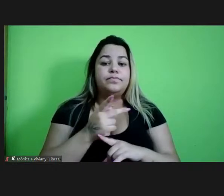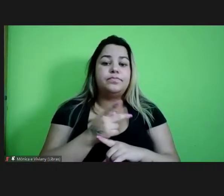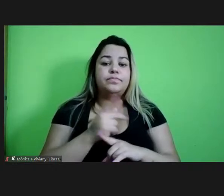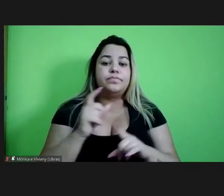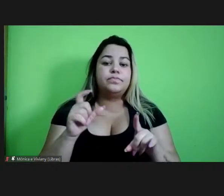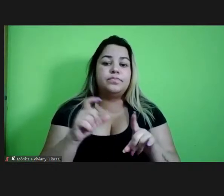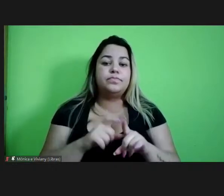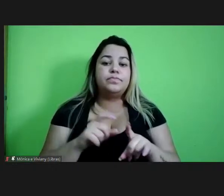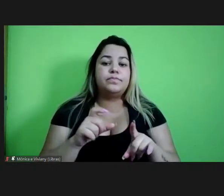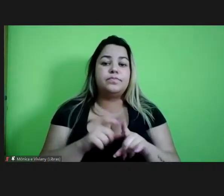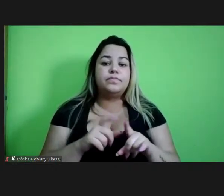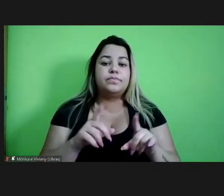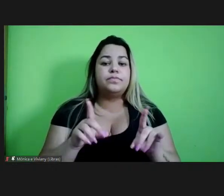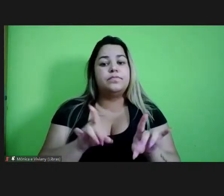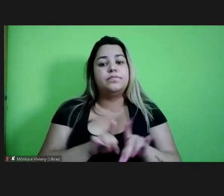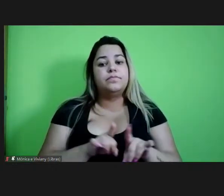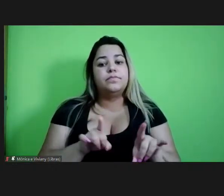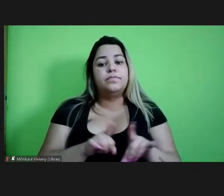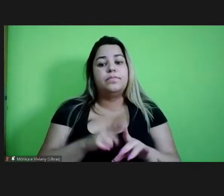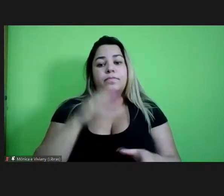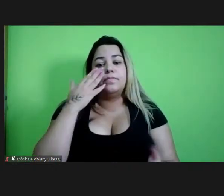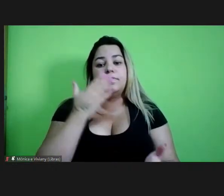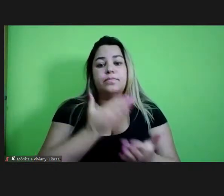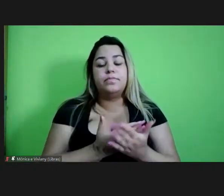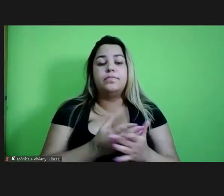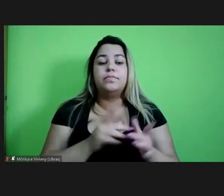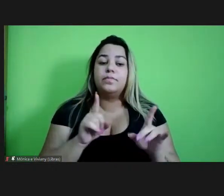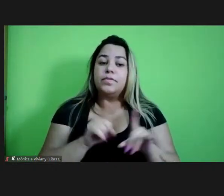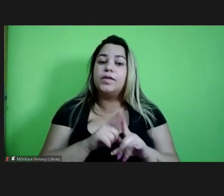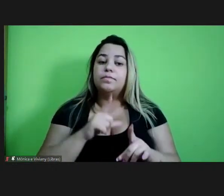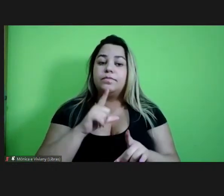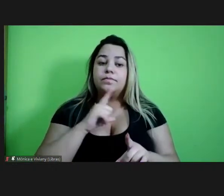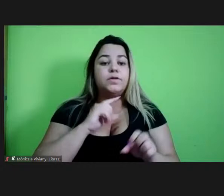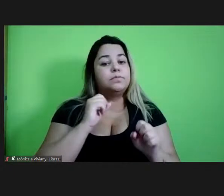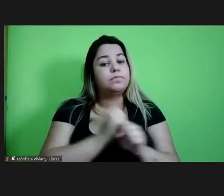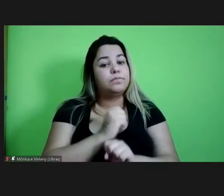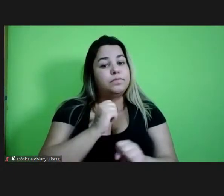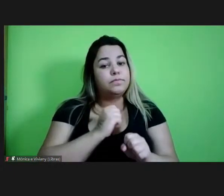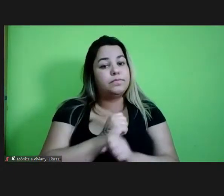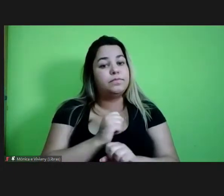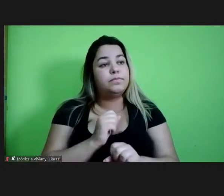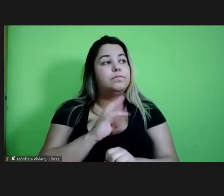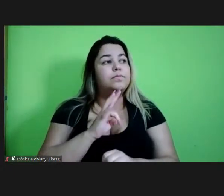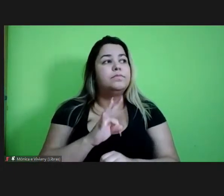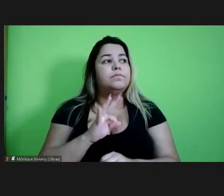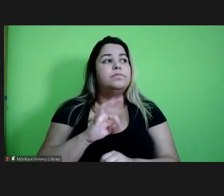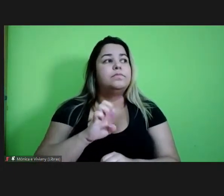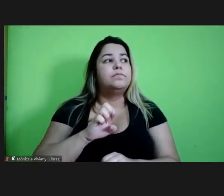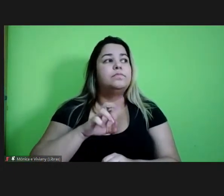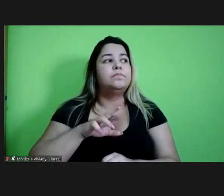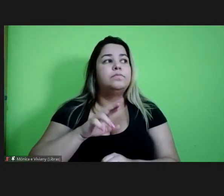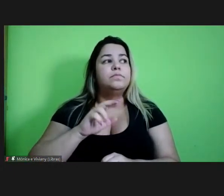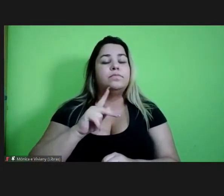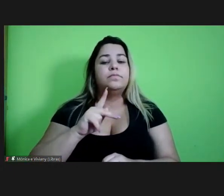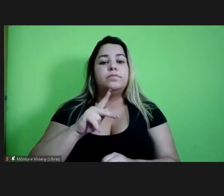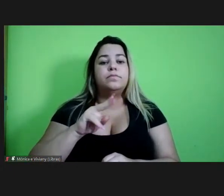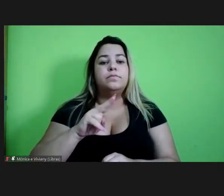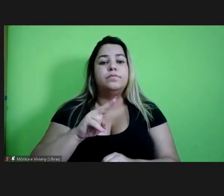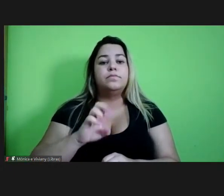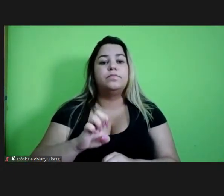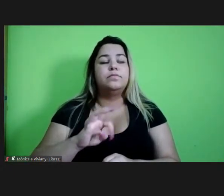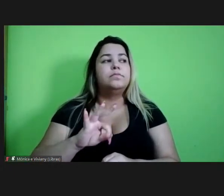the network, from this connection, this trust, this point of view, to build therapeutic alternatives that are